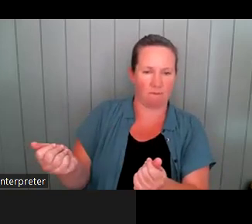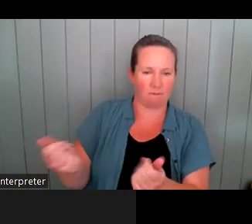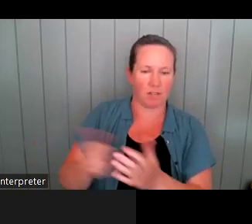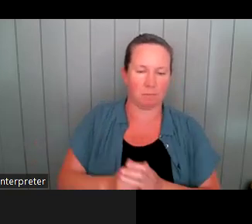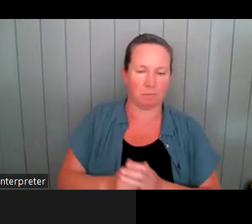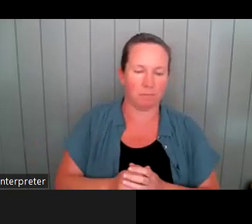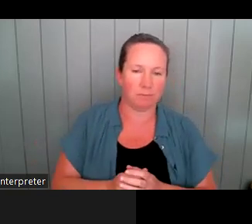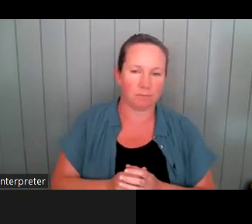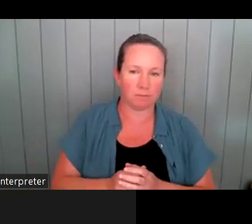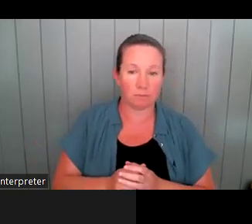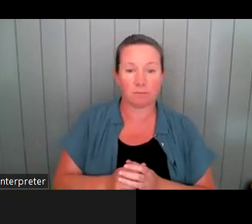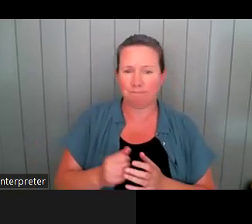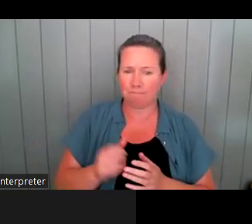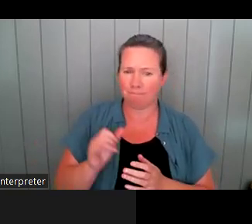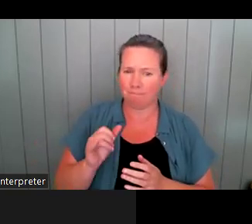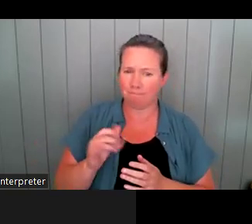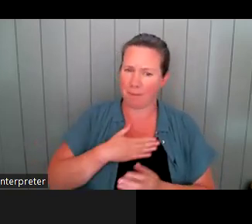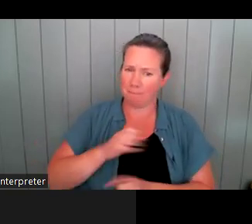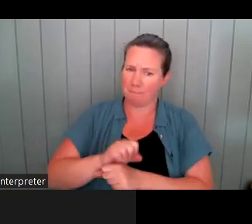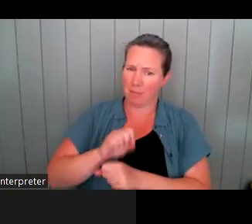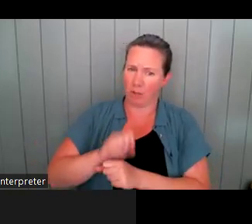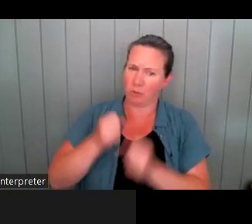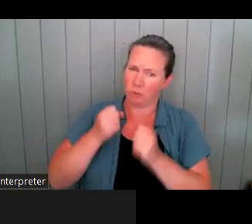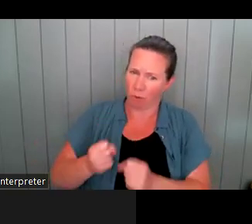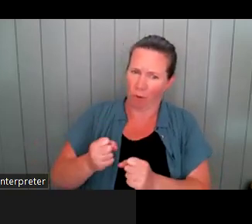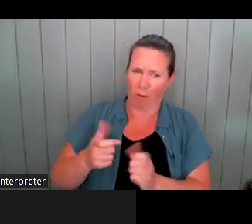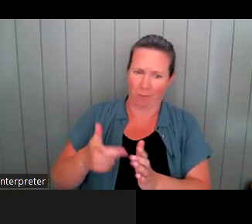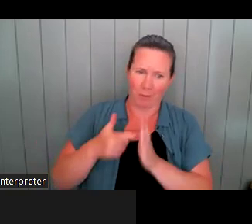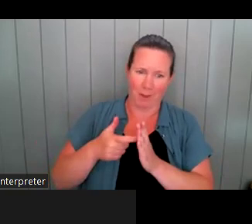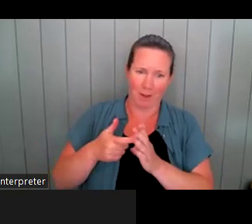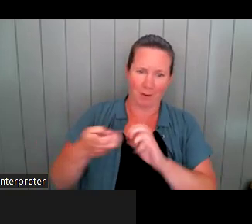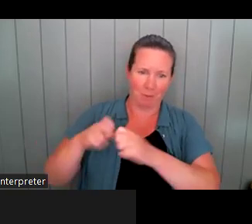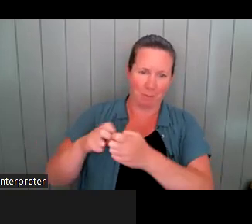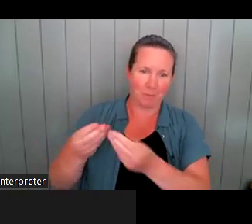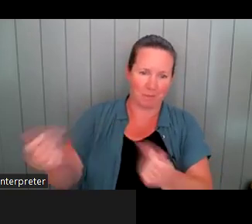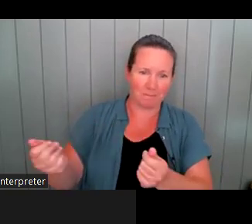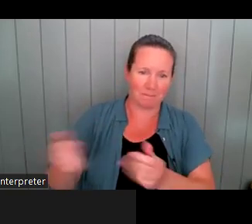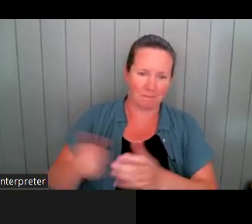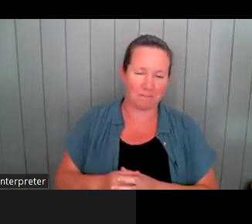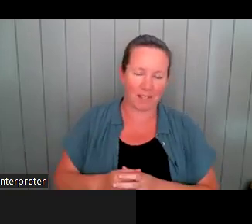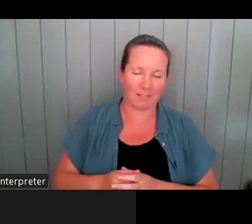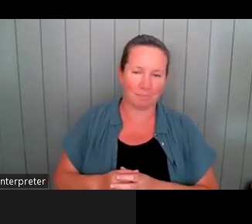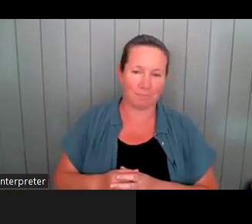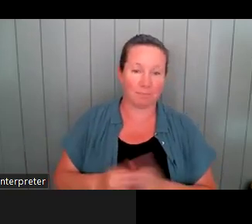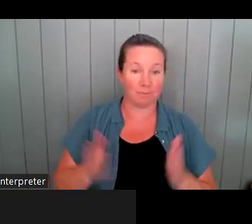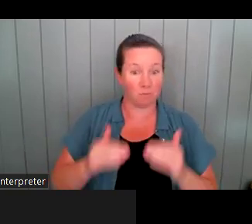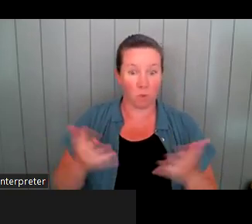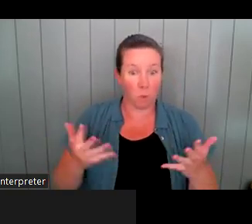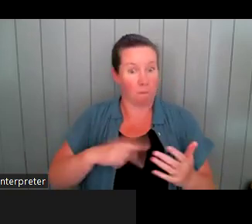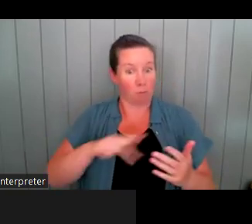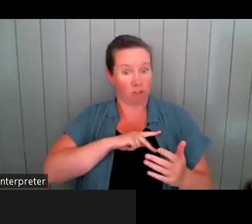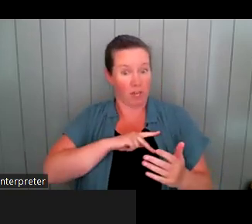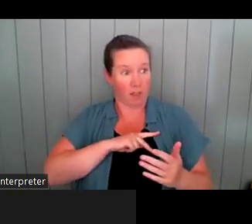jobs, there's a lot of problem solving we're going to have to do. All right, personality. People interested in this work